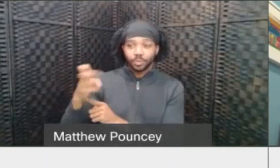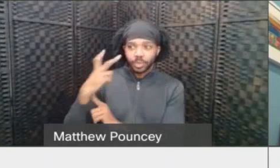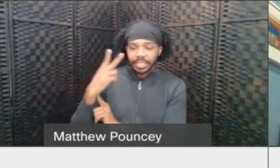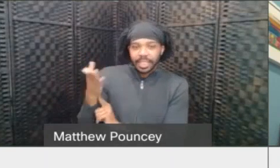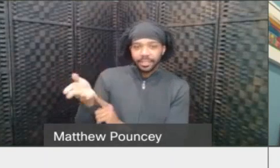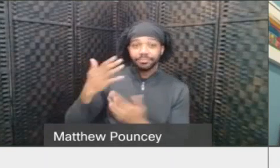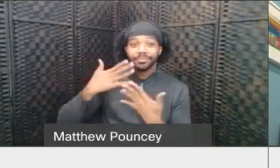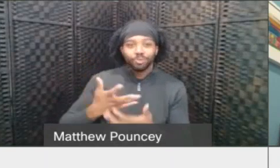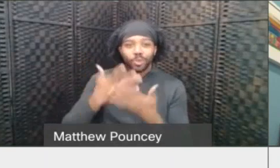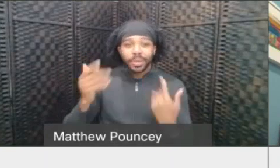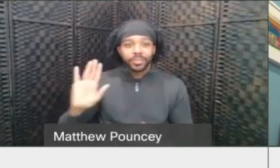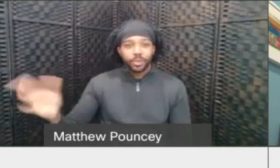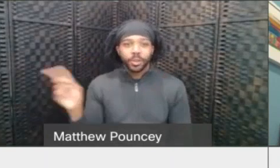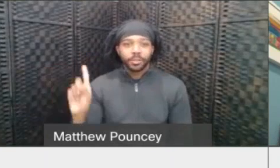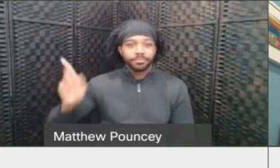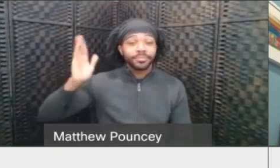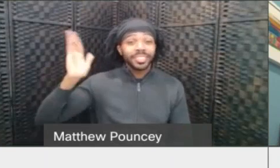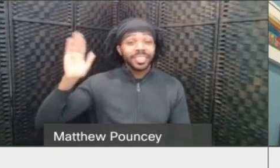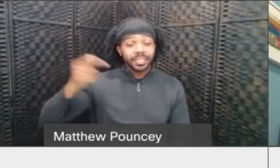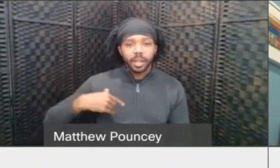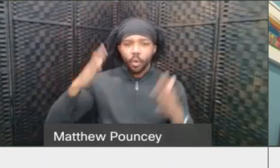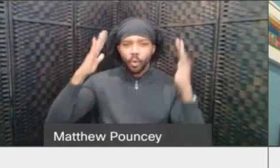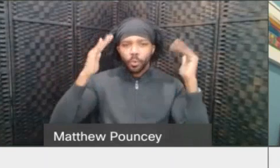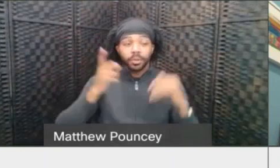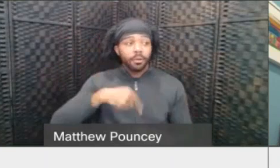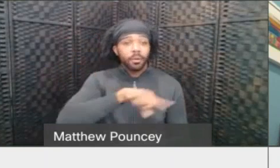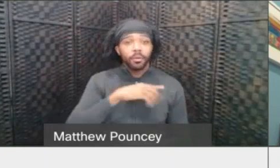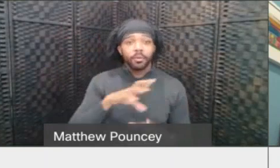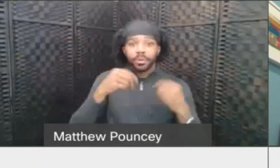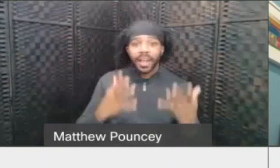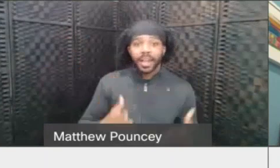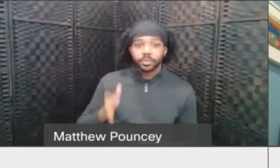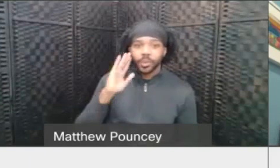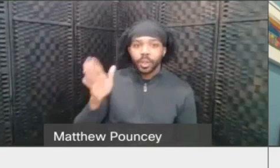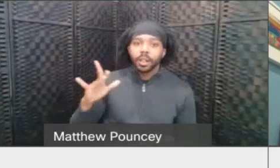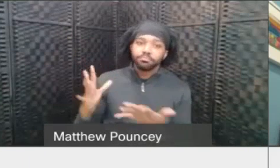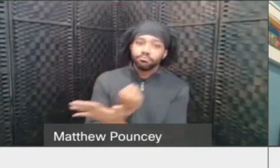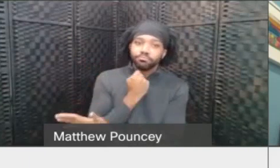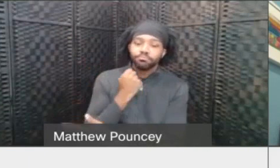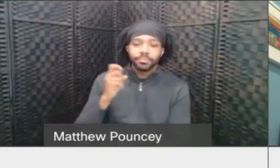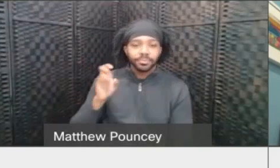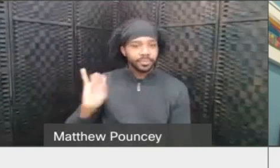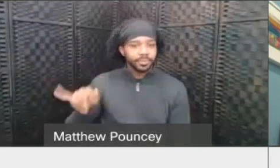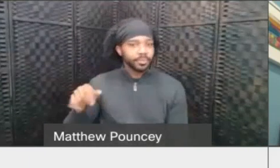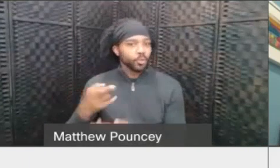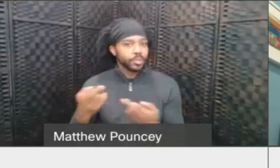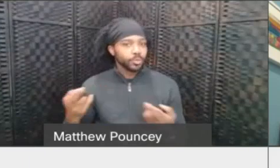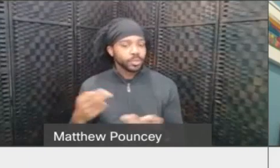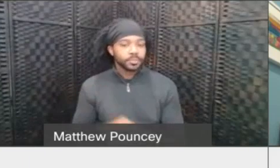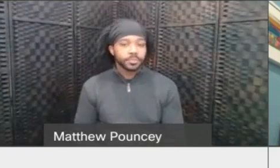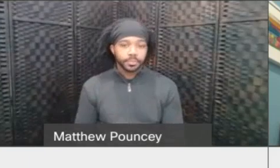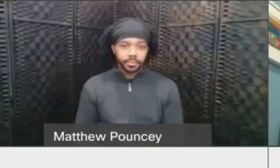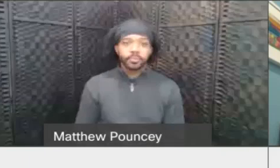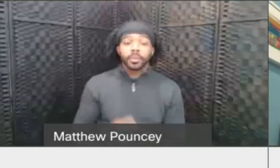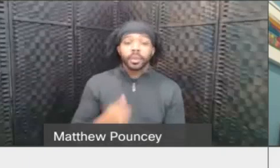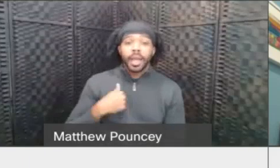you very much for your presentation. I hope that our providers will take advantage of this resource.